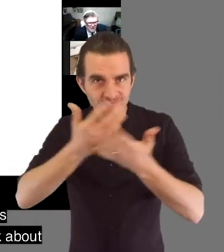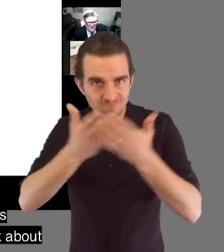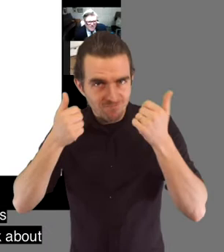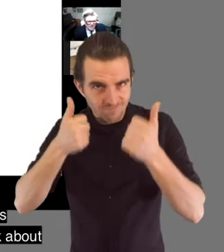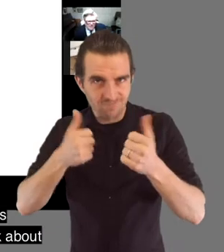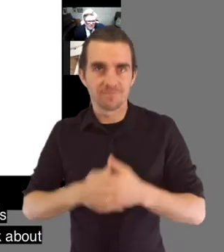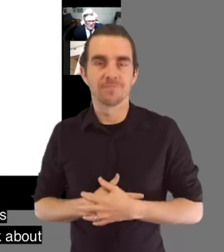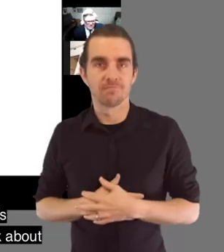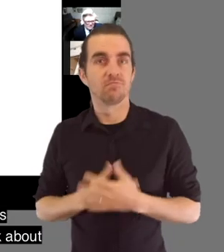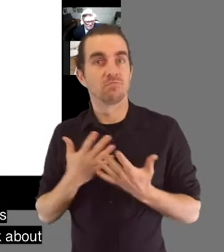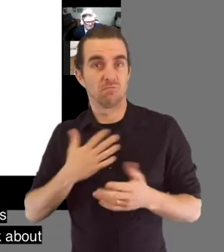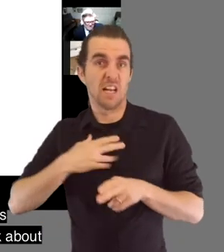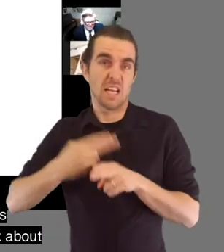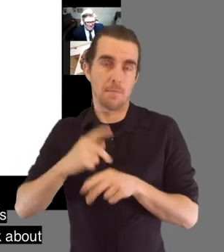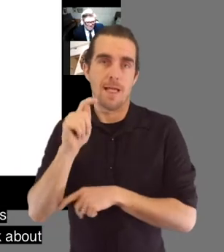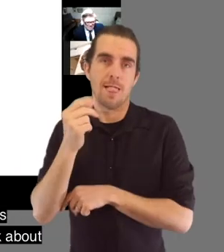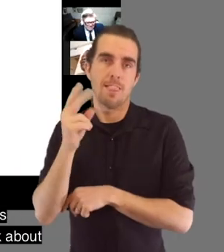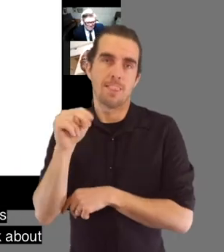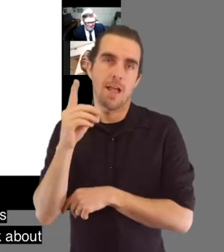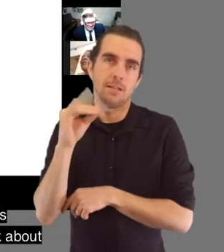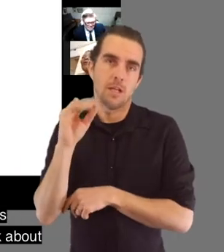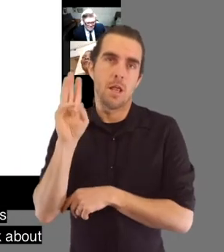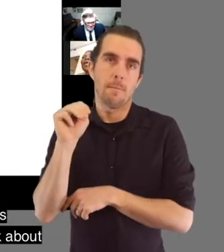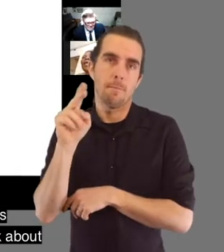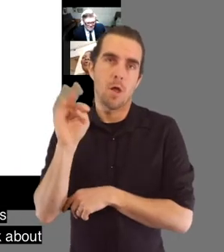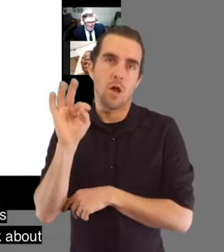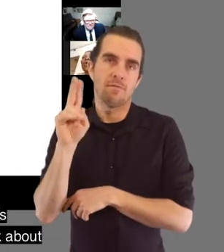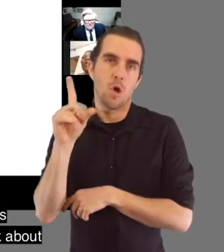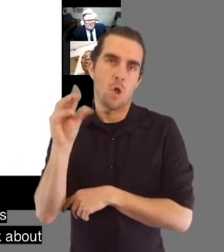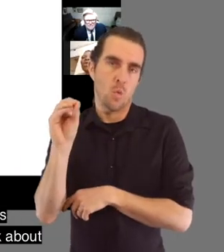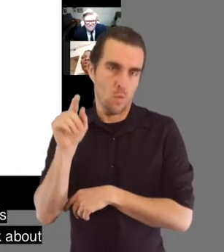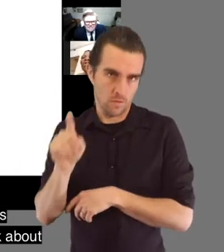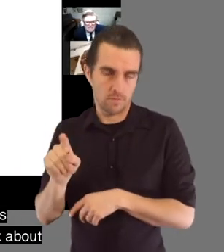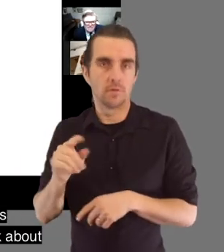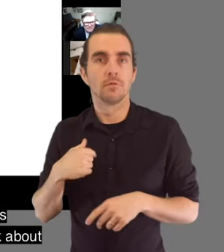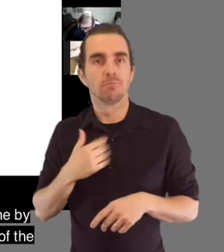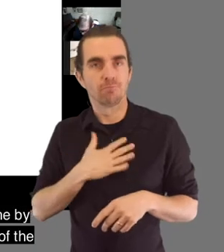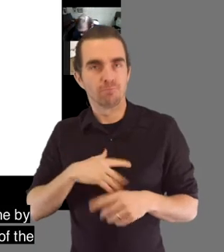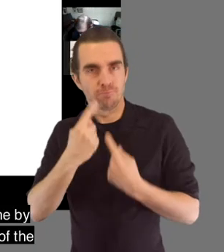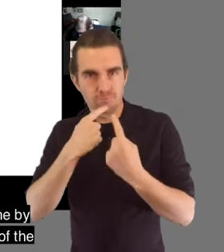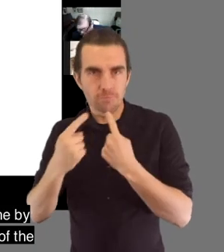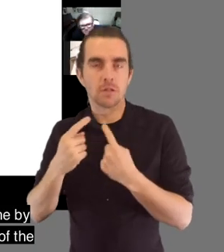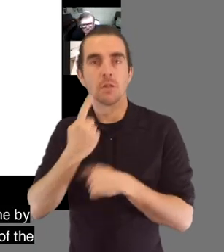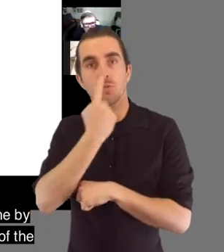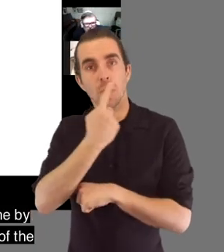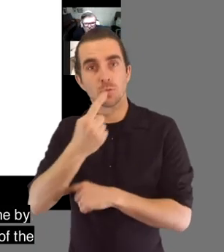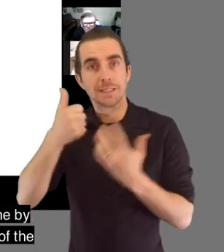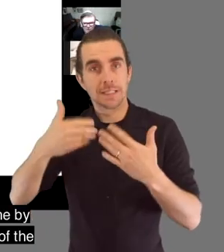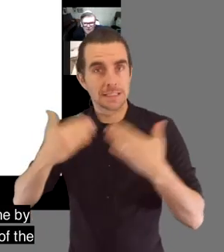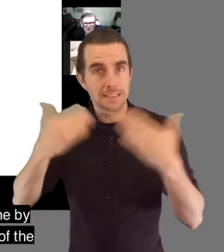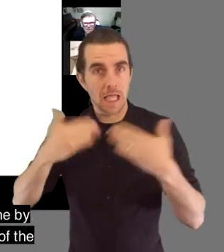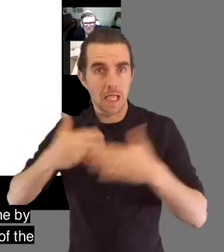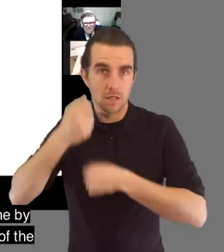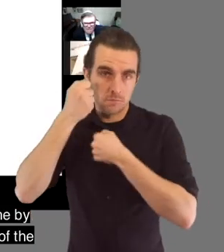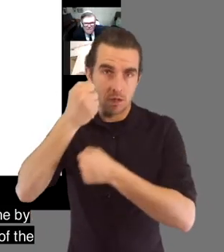all. Like Richard said, my name is Tandy Mpulo. We are going to talk about the 116 days